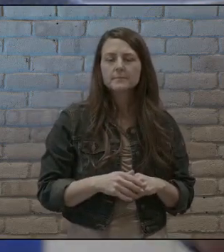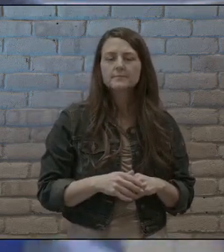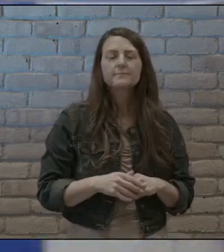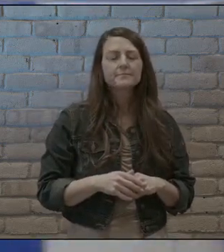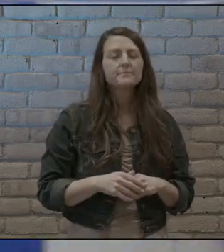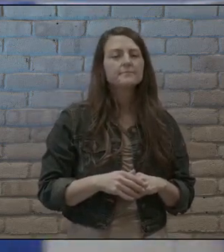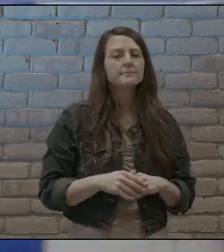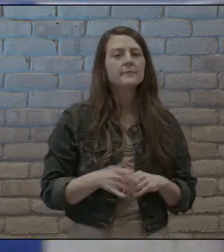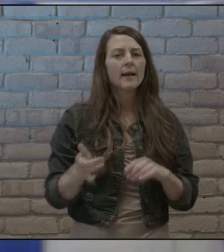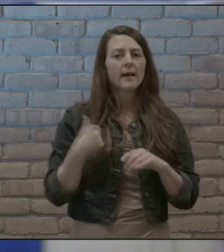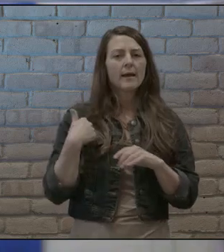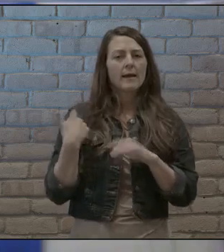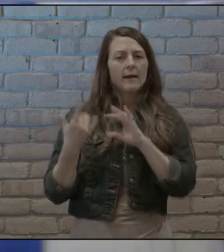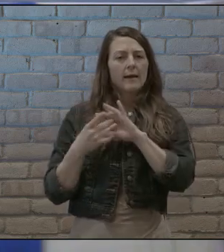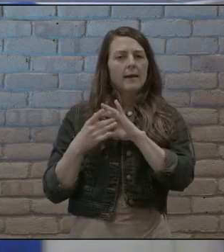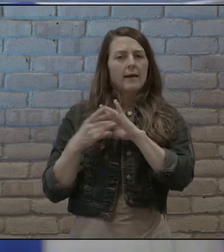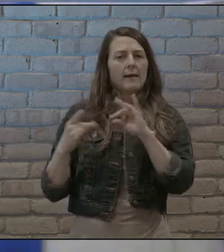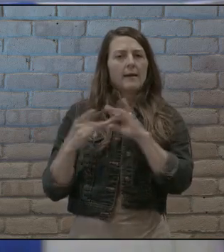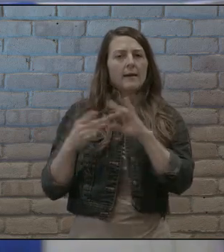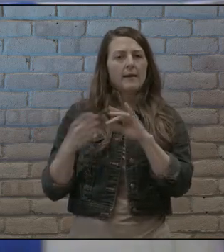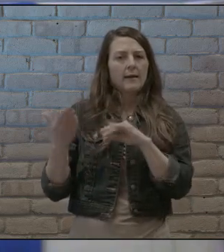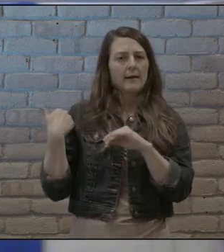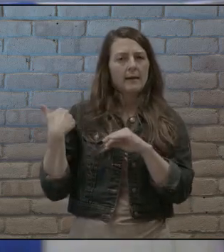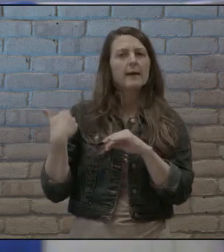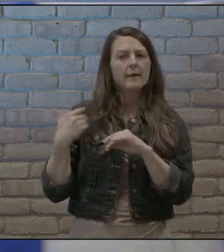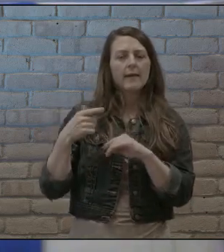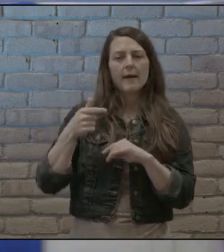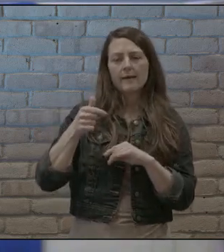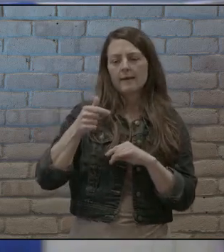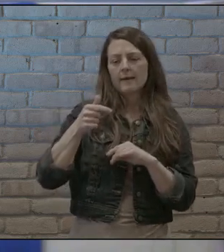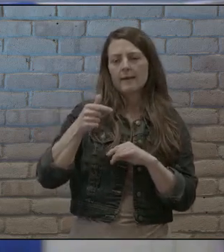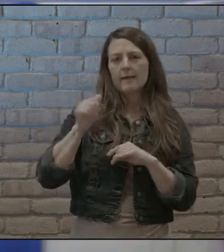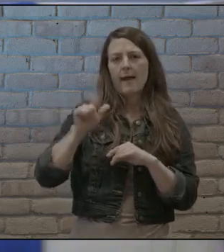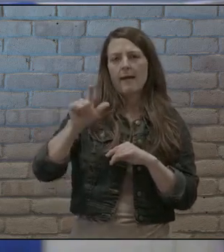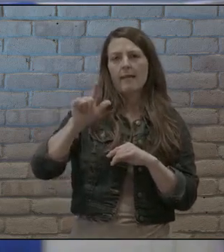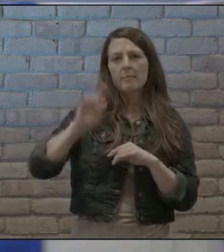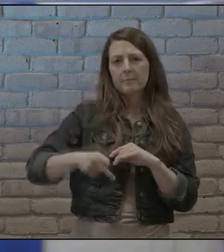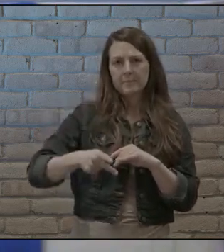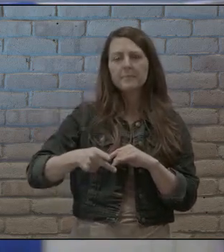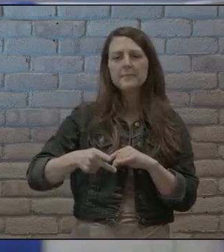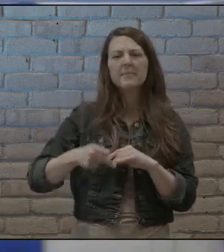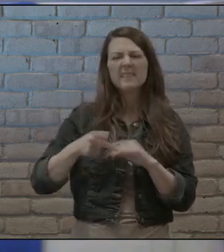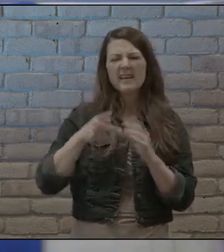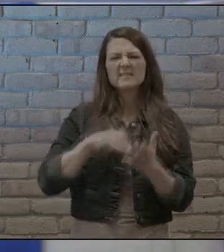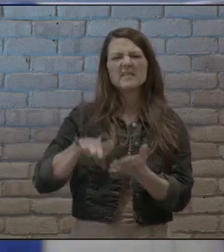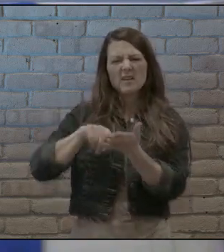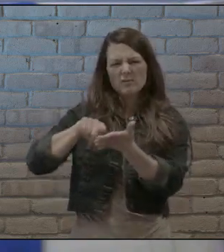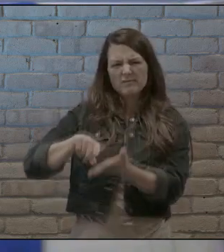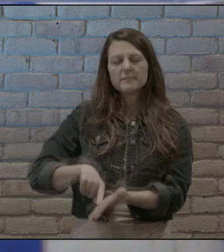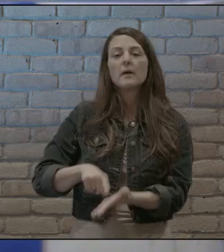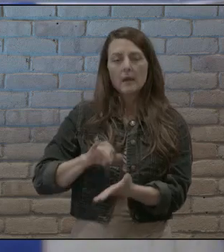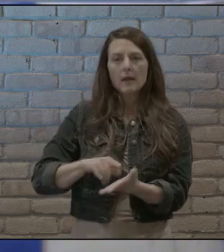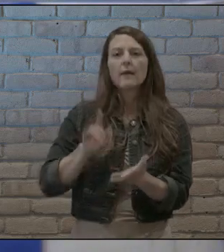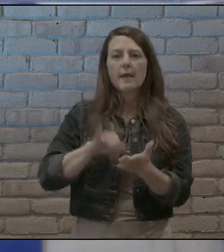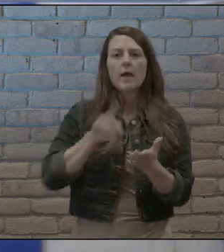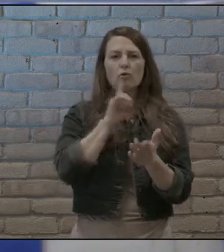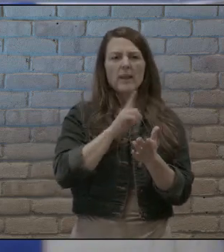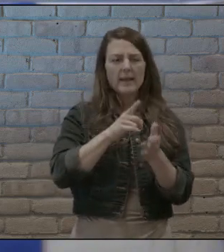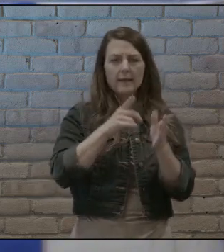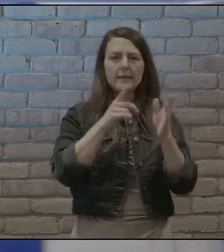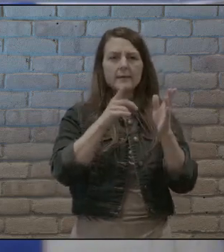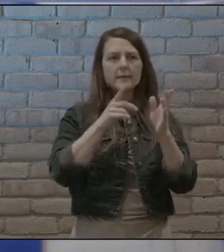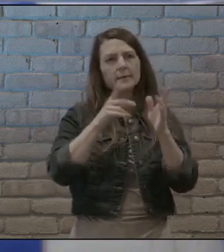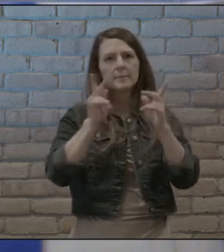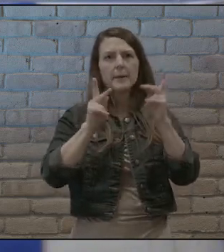I referenced earlier the Gallup study. And in that Gallup study, it breaks people down into